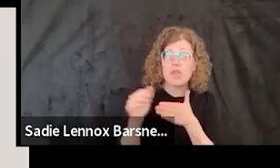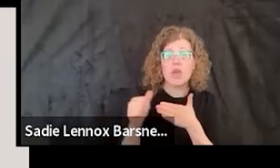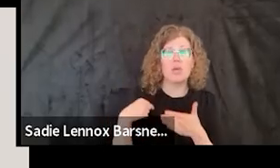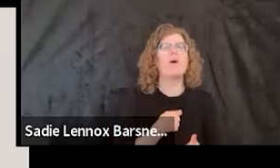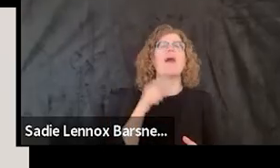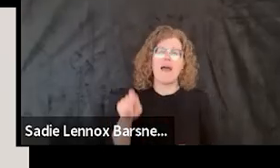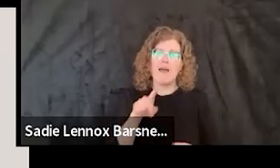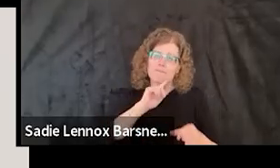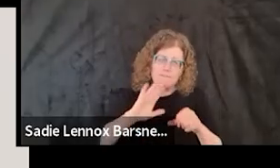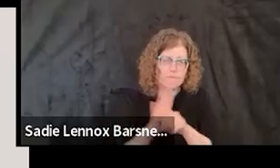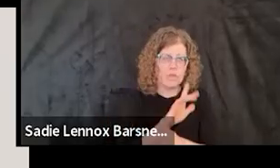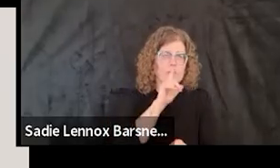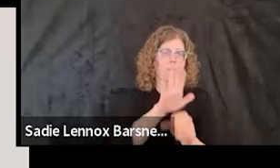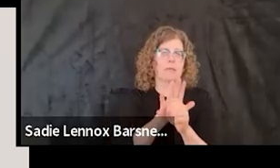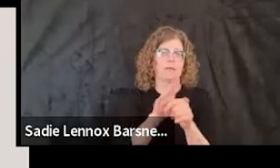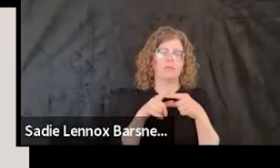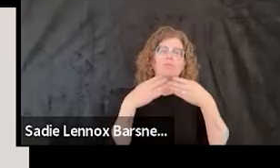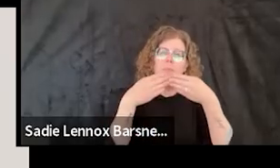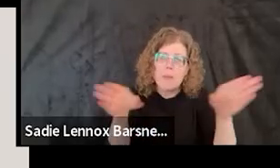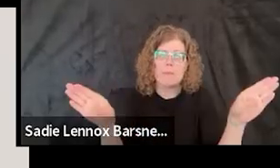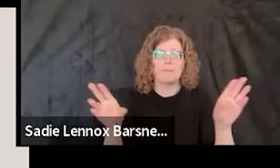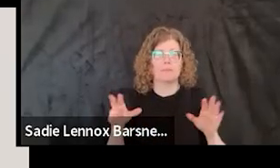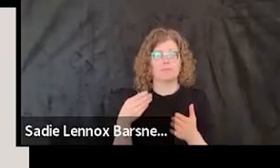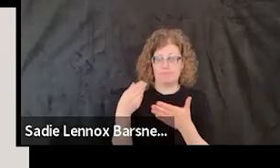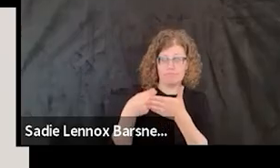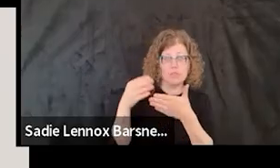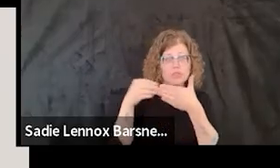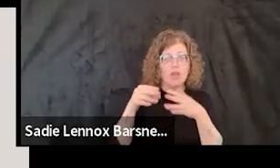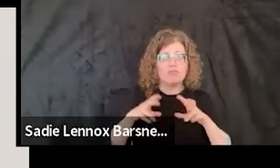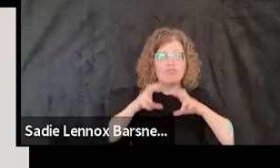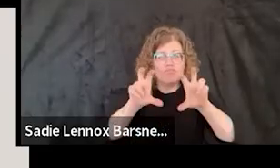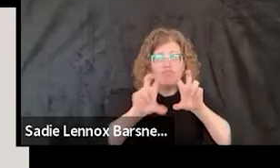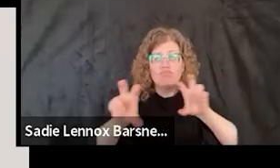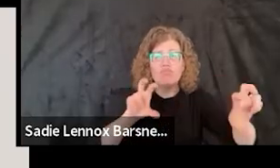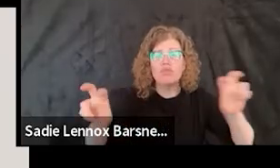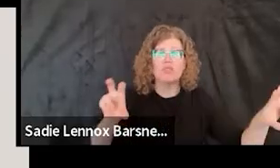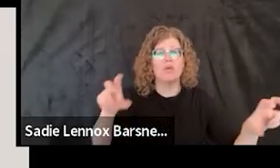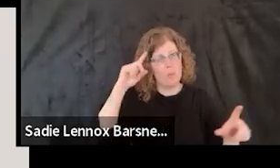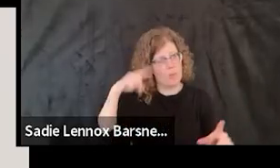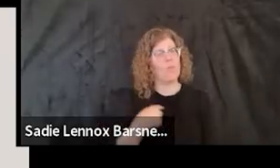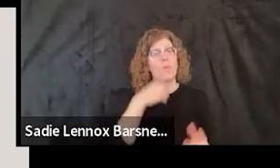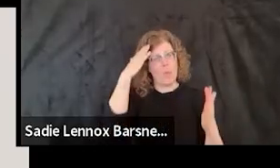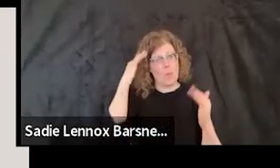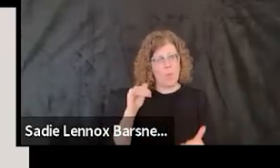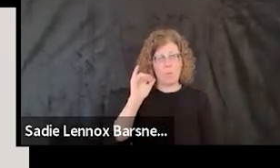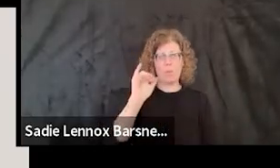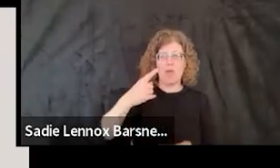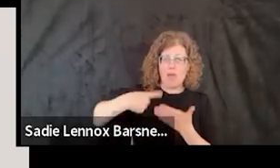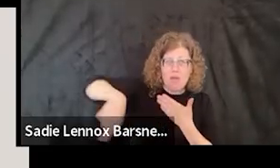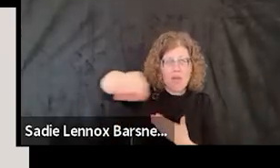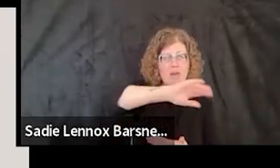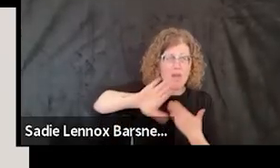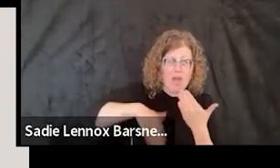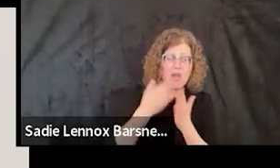funding. We envision a city where all artists have the freedom, agency, and platform to share and